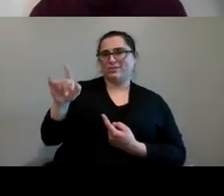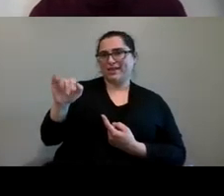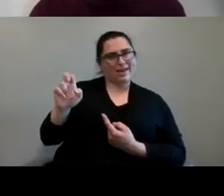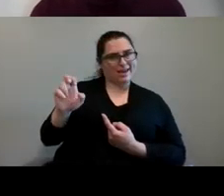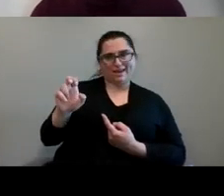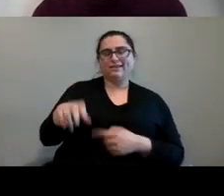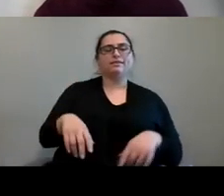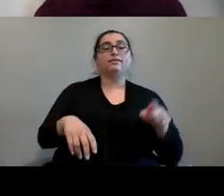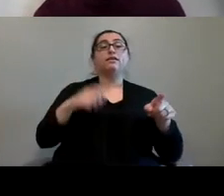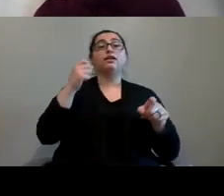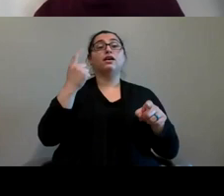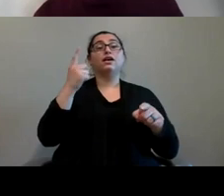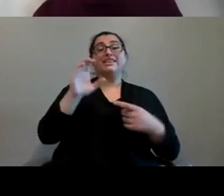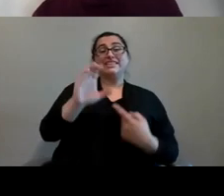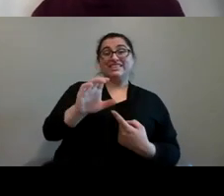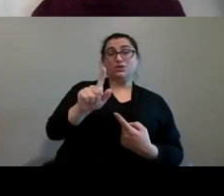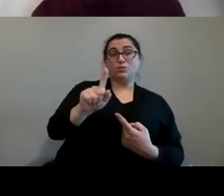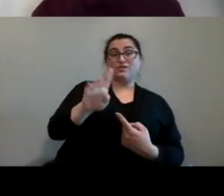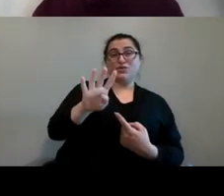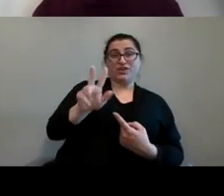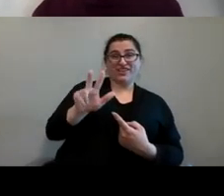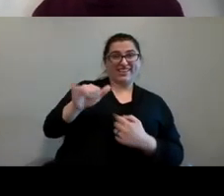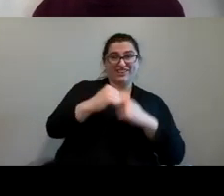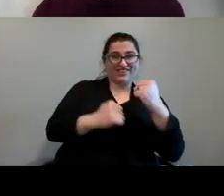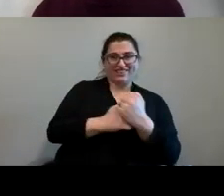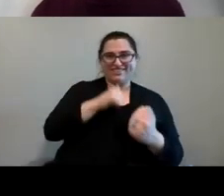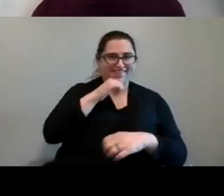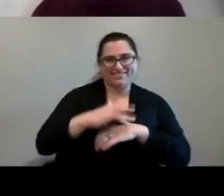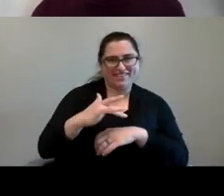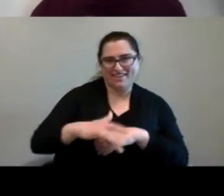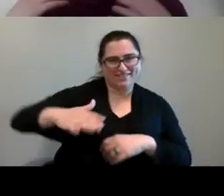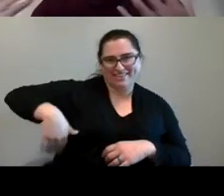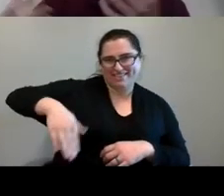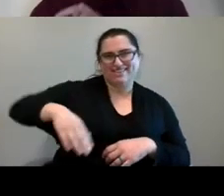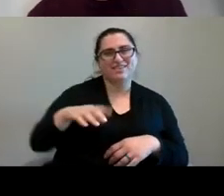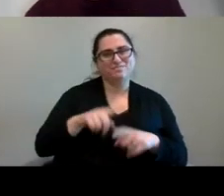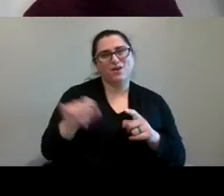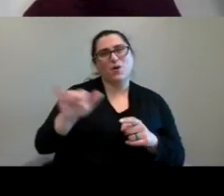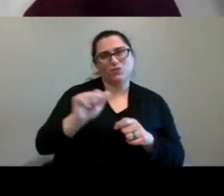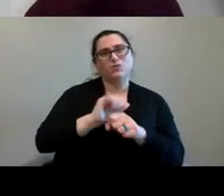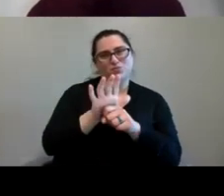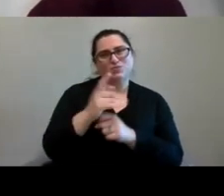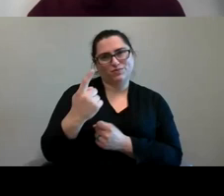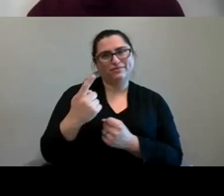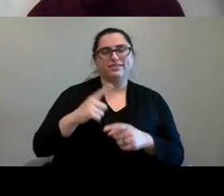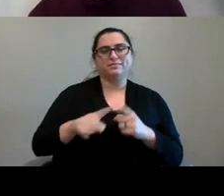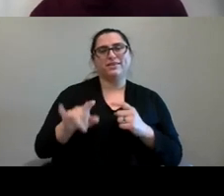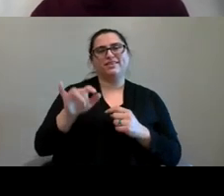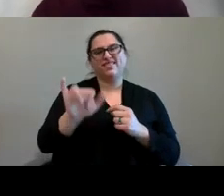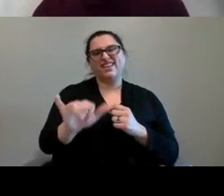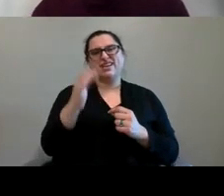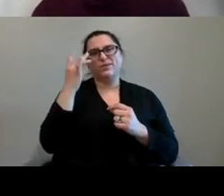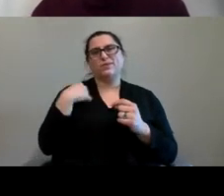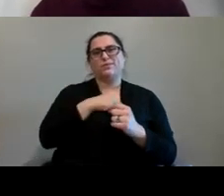think the structure for C143 is even available as well, which is part of the reason why we chose